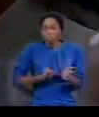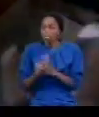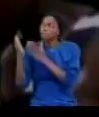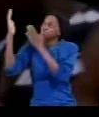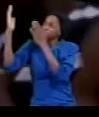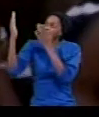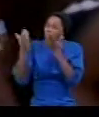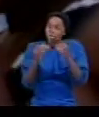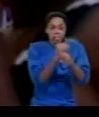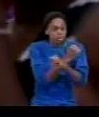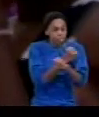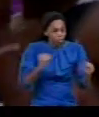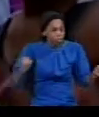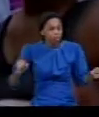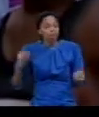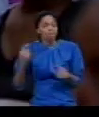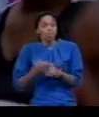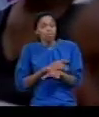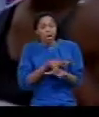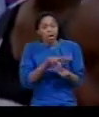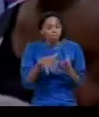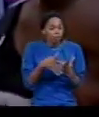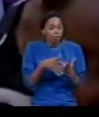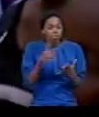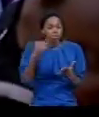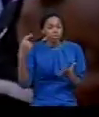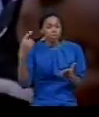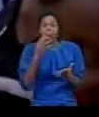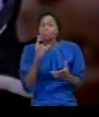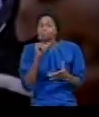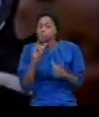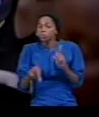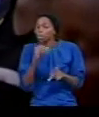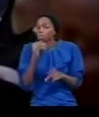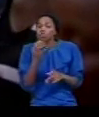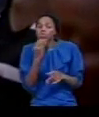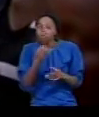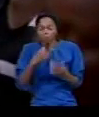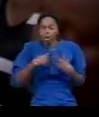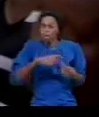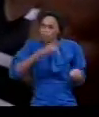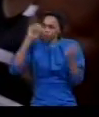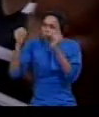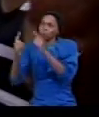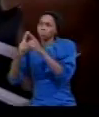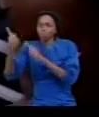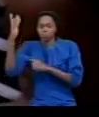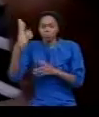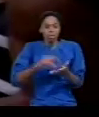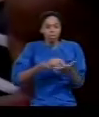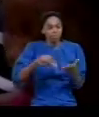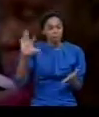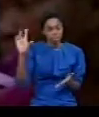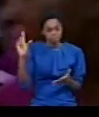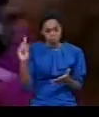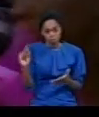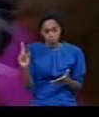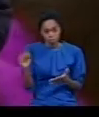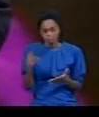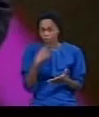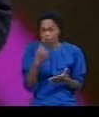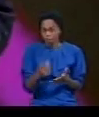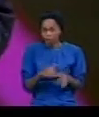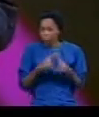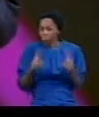From among the Gentiles, they are turned to God. And then he tells us in verse 20, it says, but